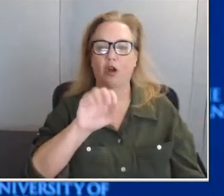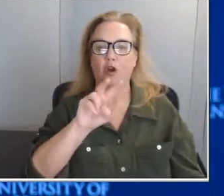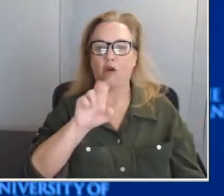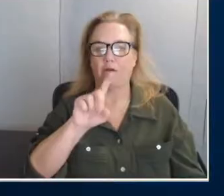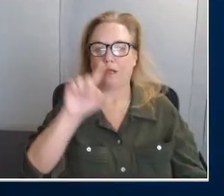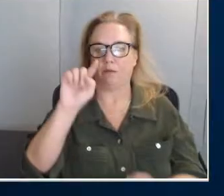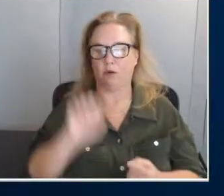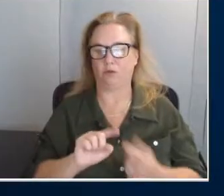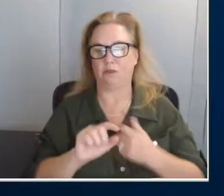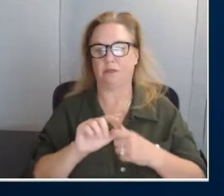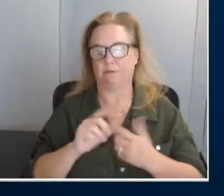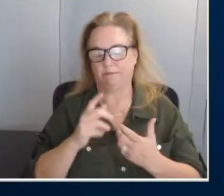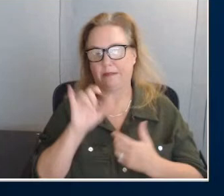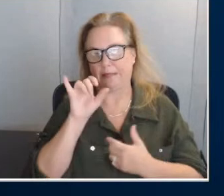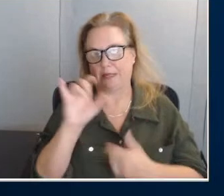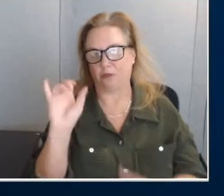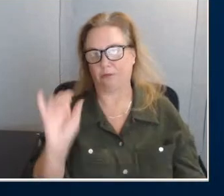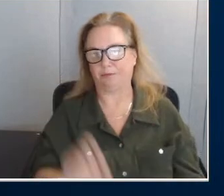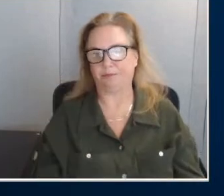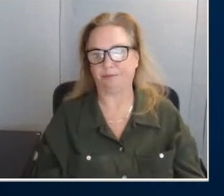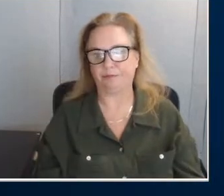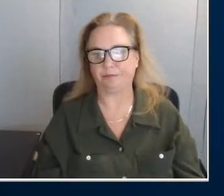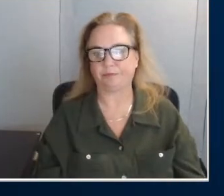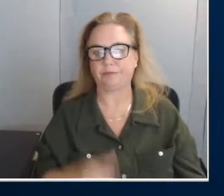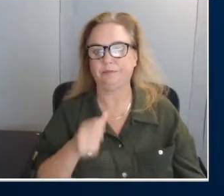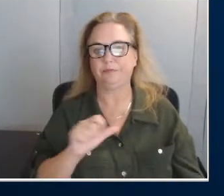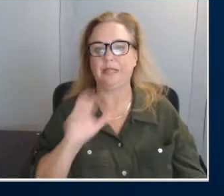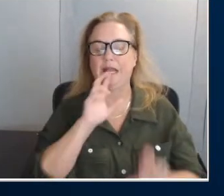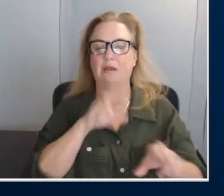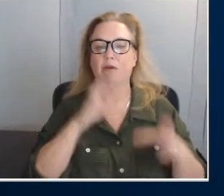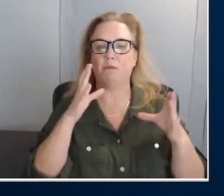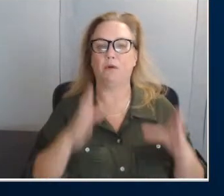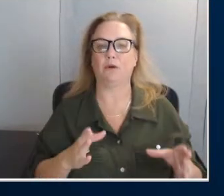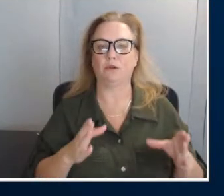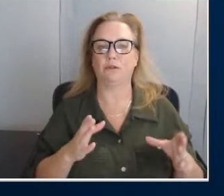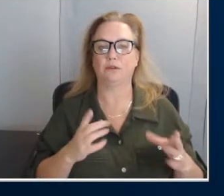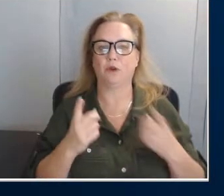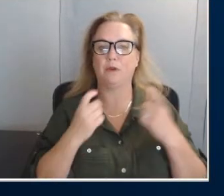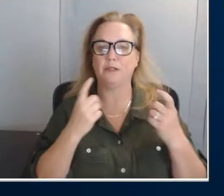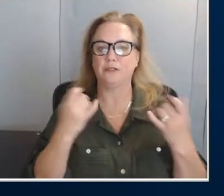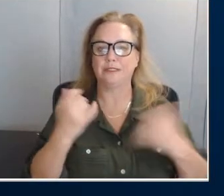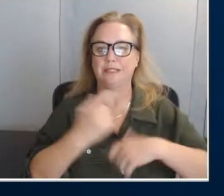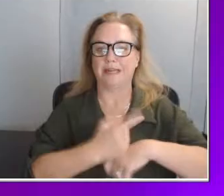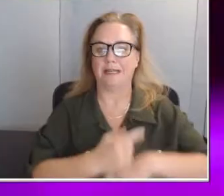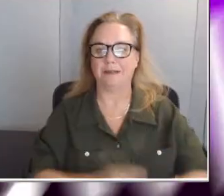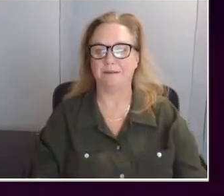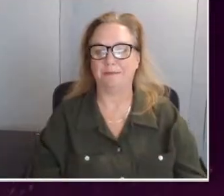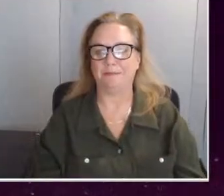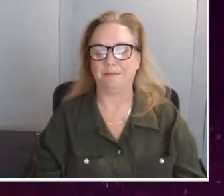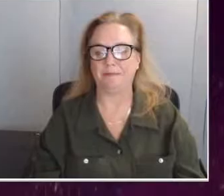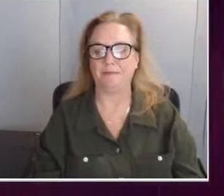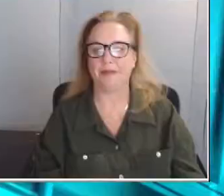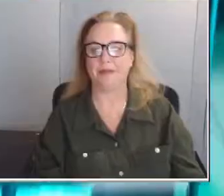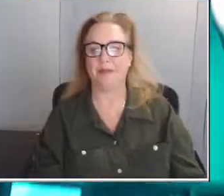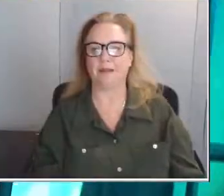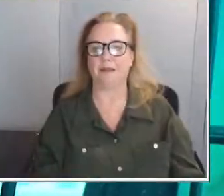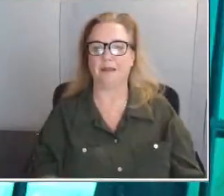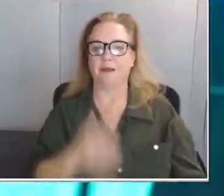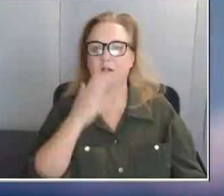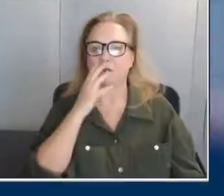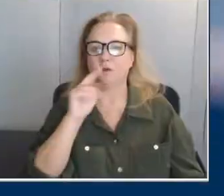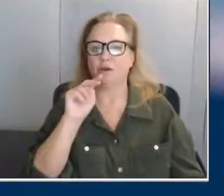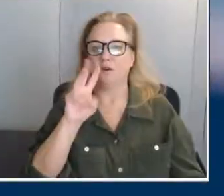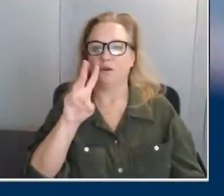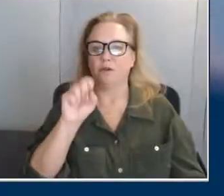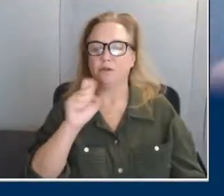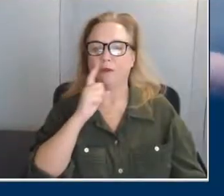So, are there any reporters on the line today? Any reporter questions? Okay, well, that's actually good news because we have lots